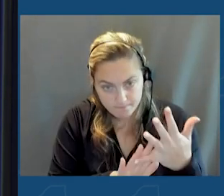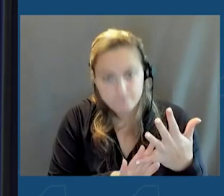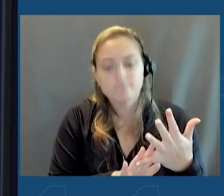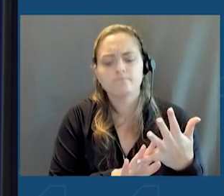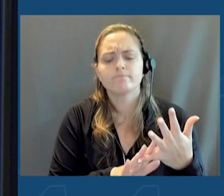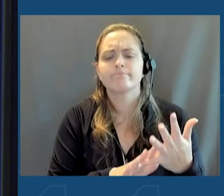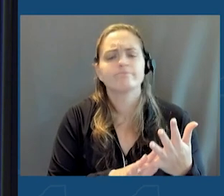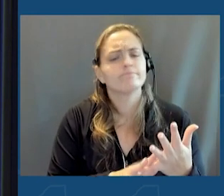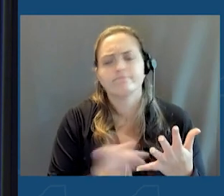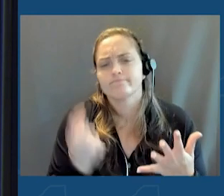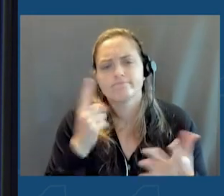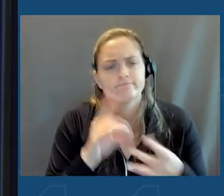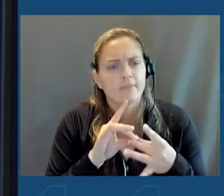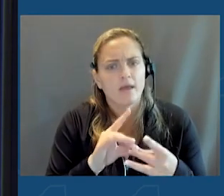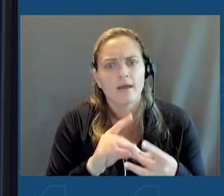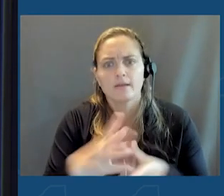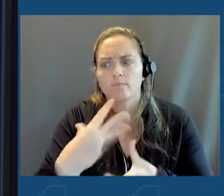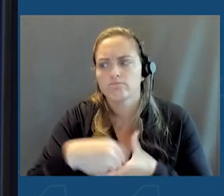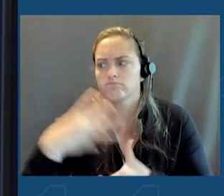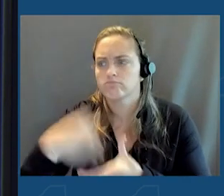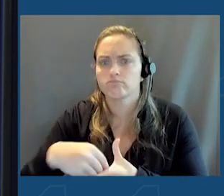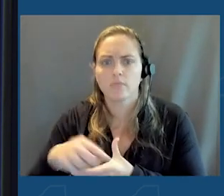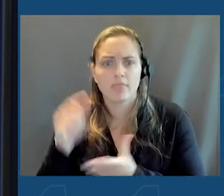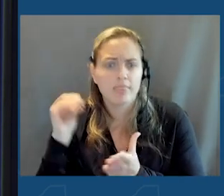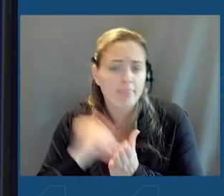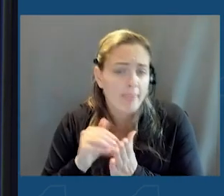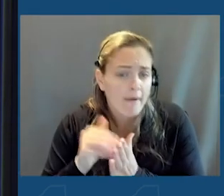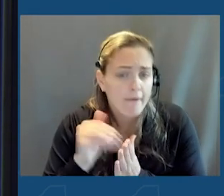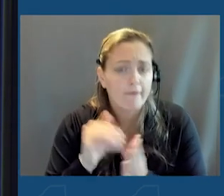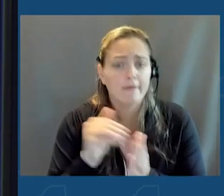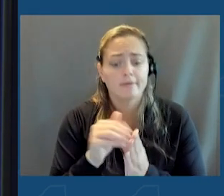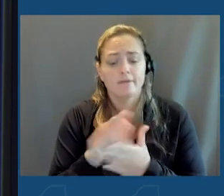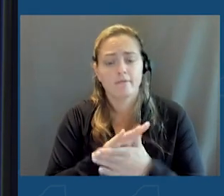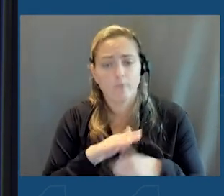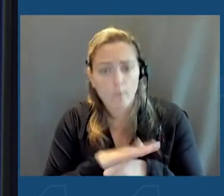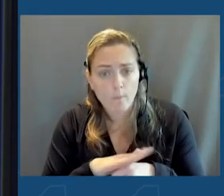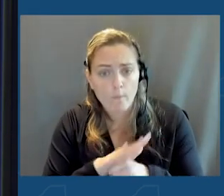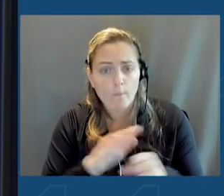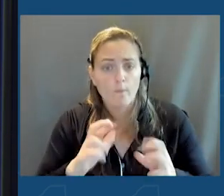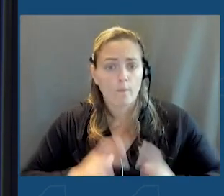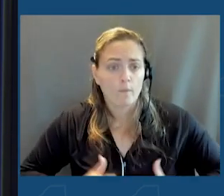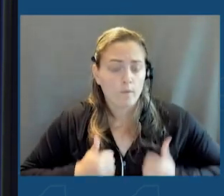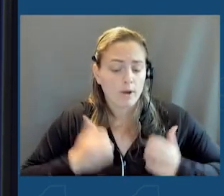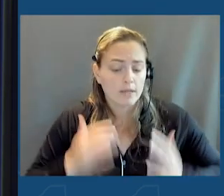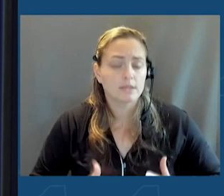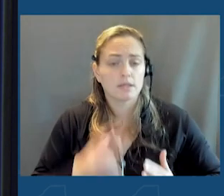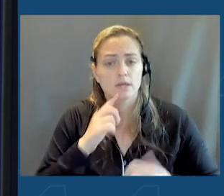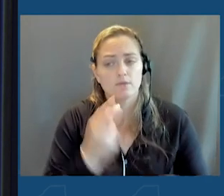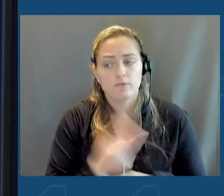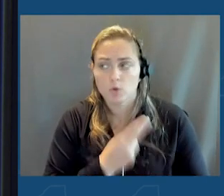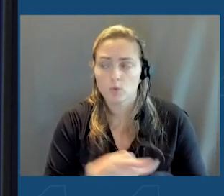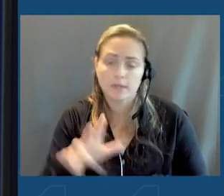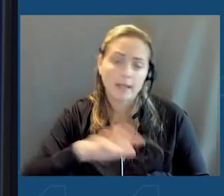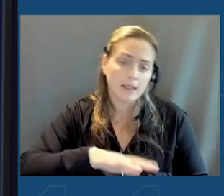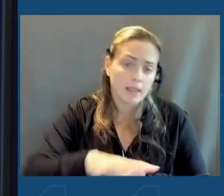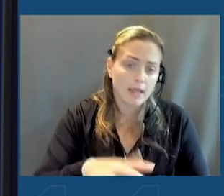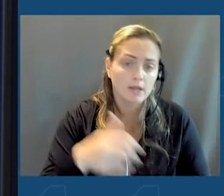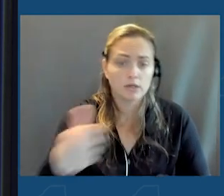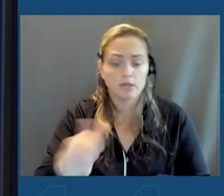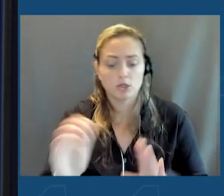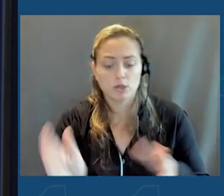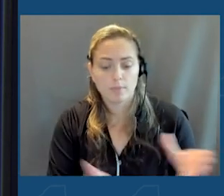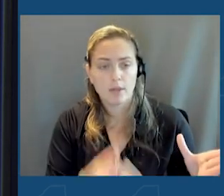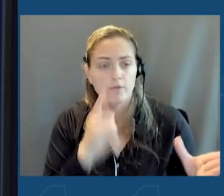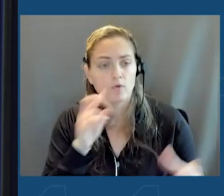Alliance engaged thousands of local residents and stakeholders in creating a land use and transportation plan for the